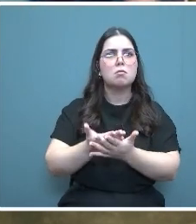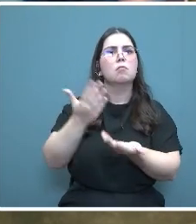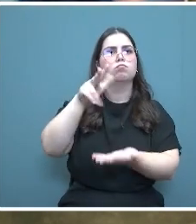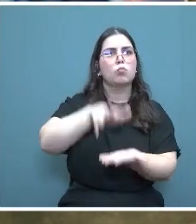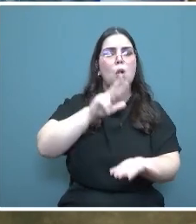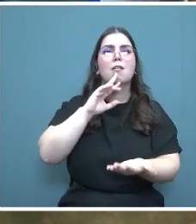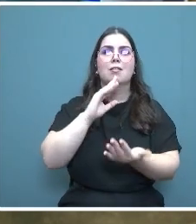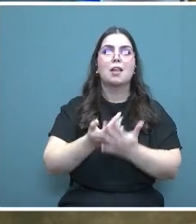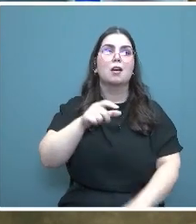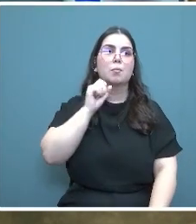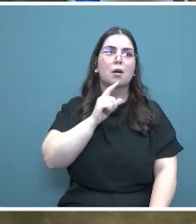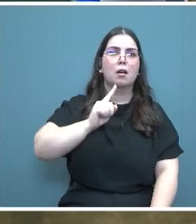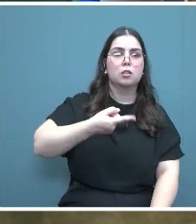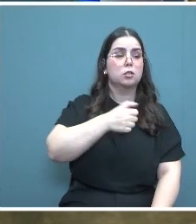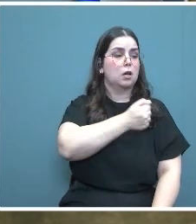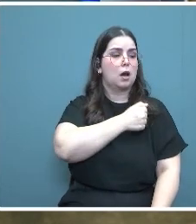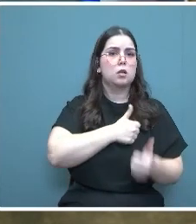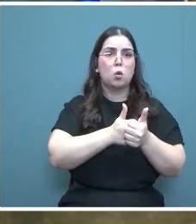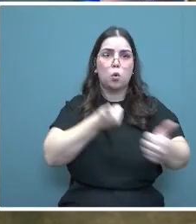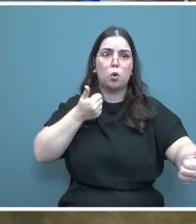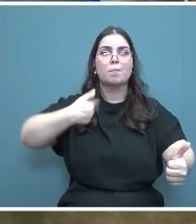opportunity to work from home, to have